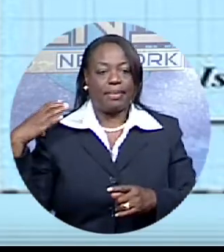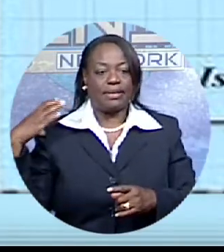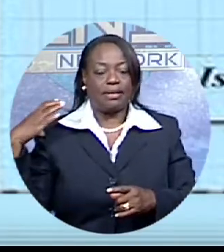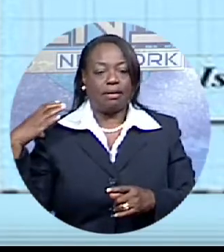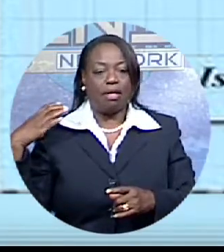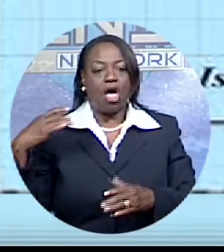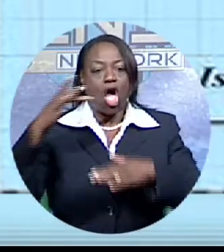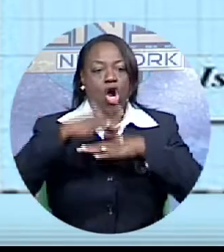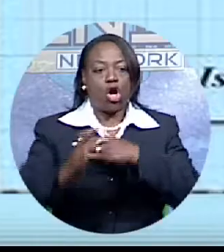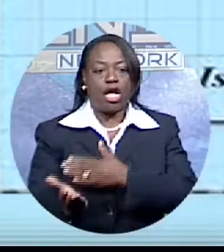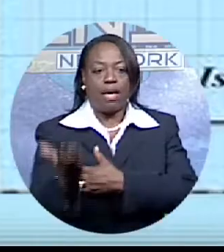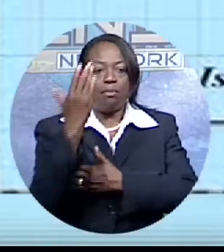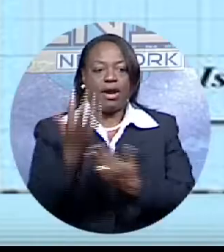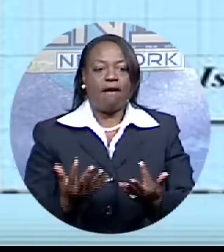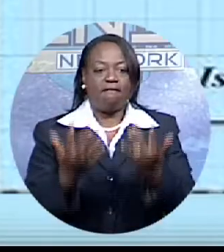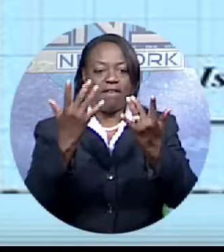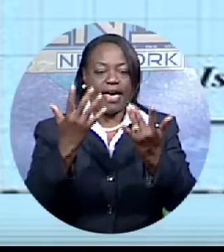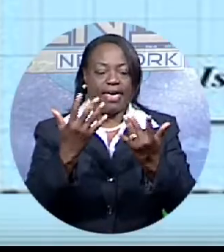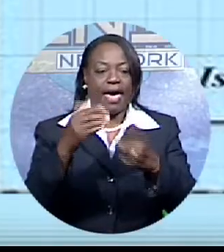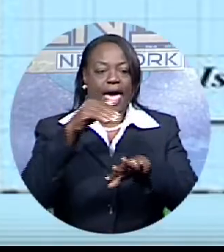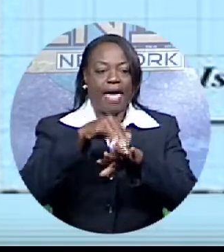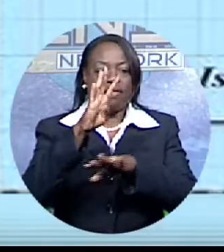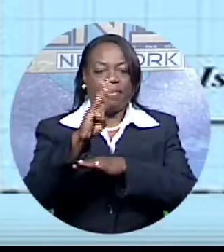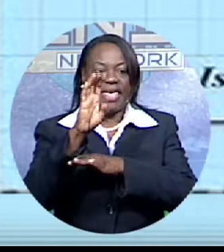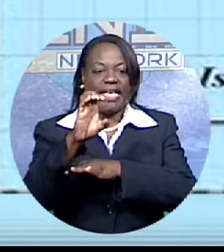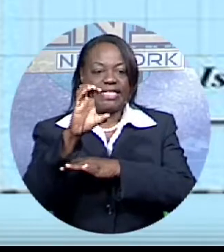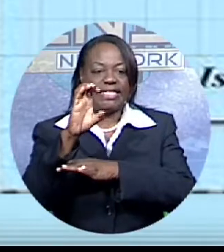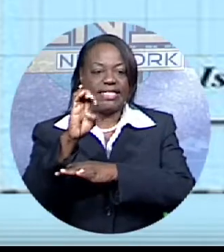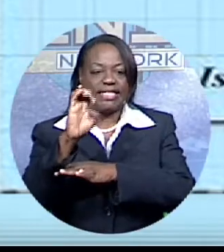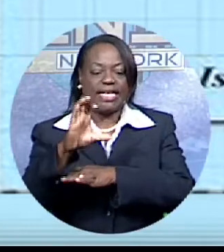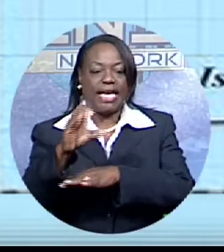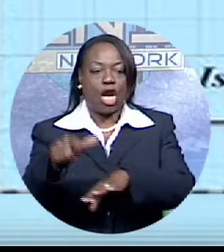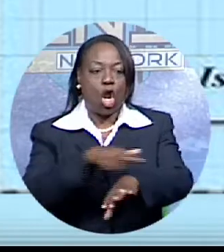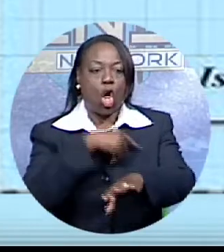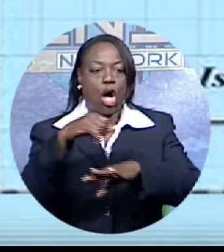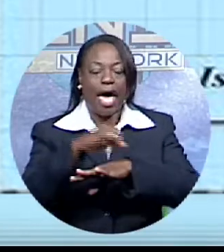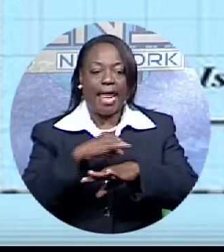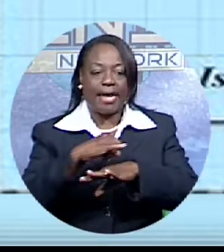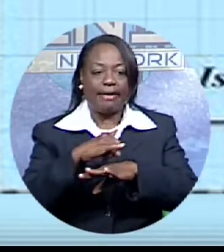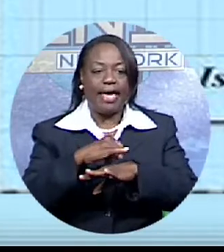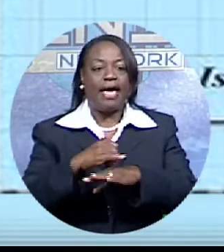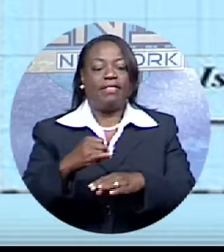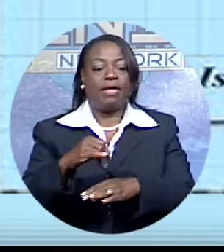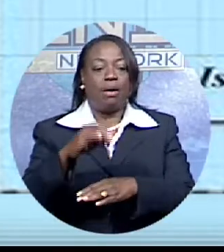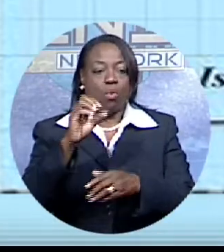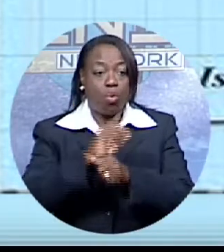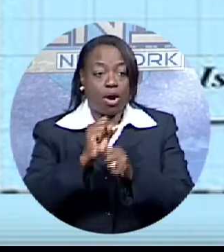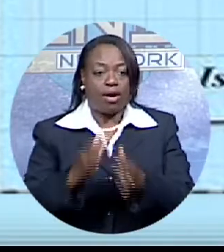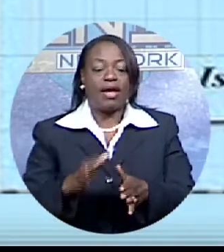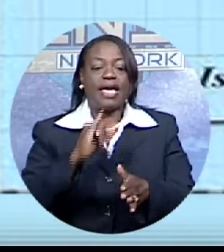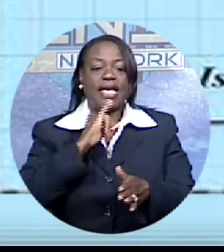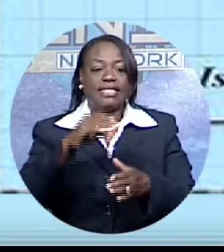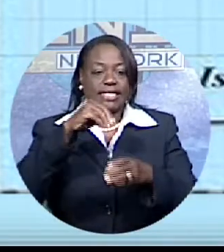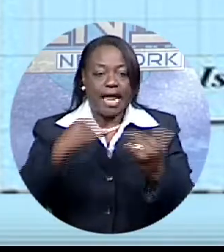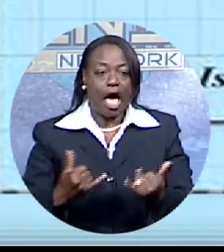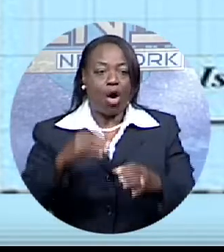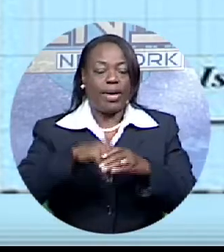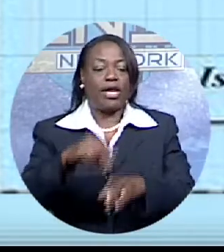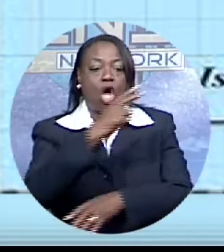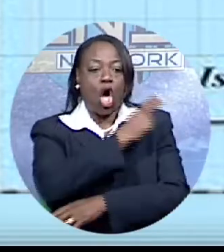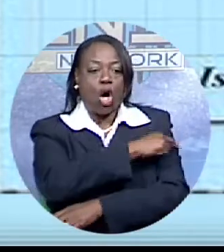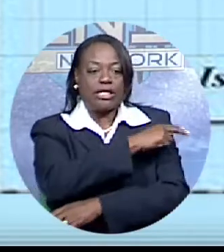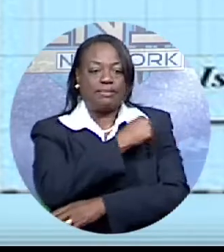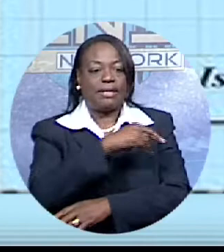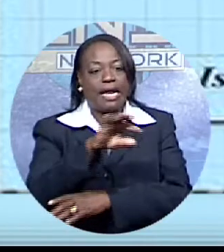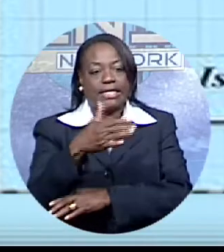fire at BEC's power station on that island. That employee reportedly suffered minor injuries and is now hospitalized in the capital in